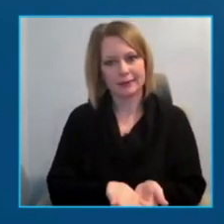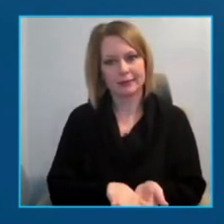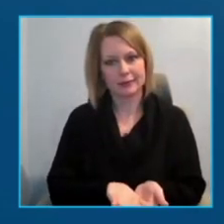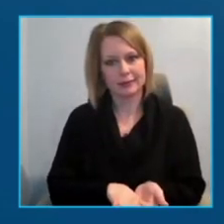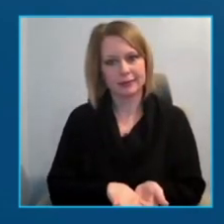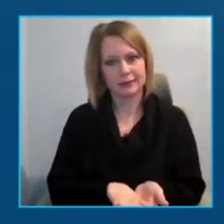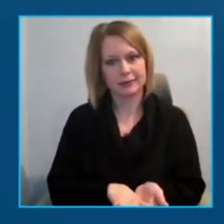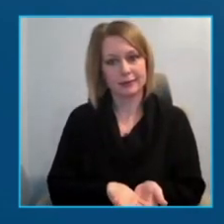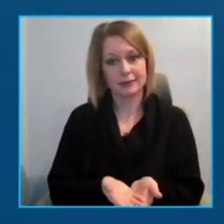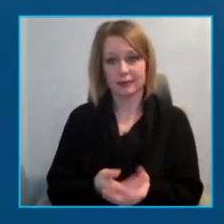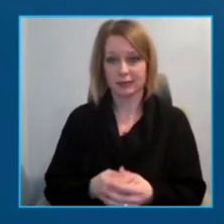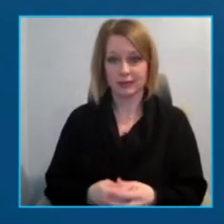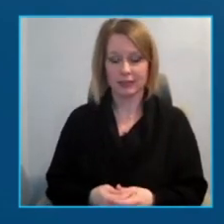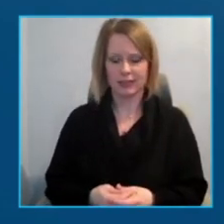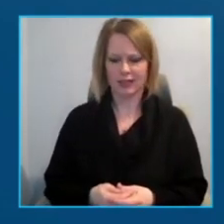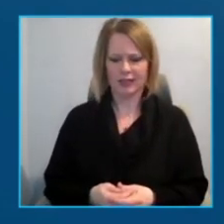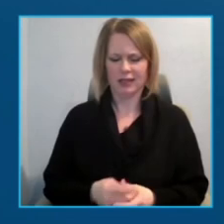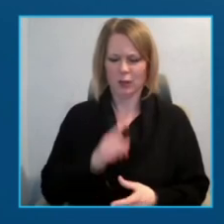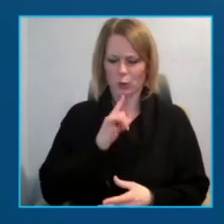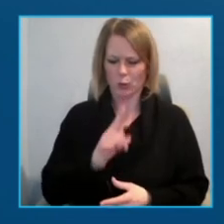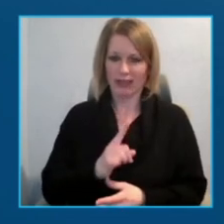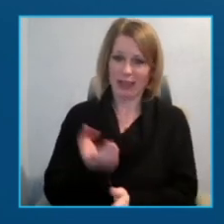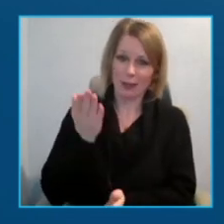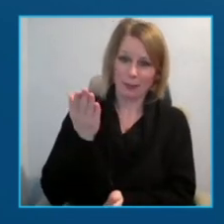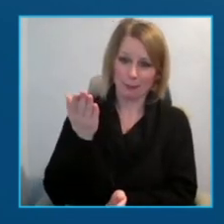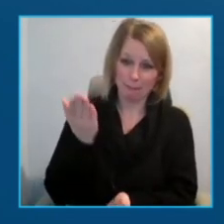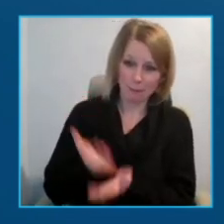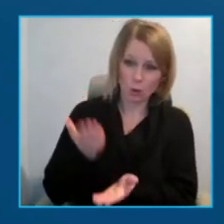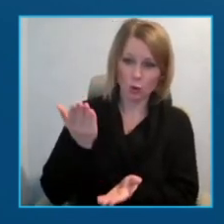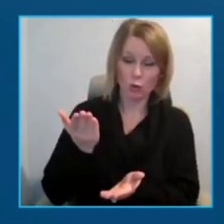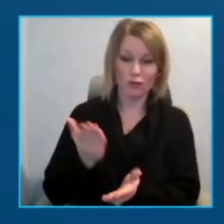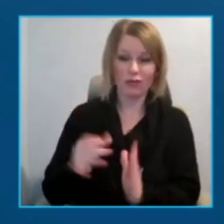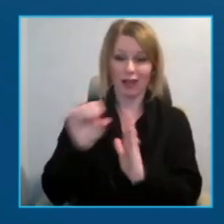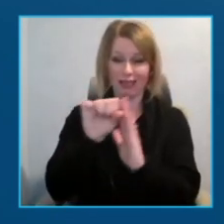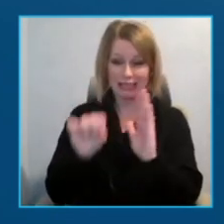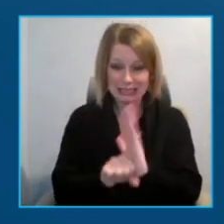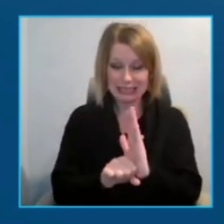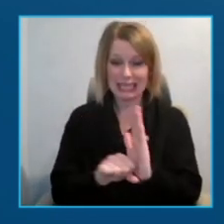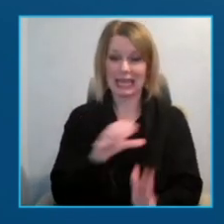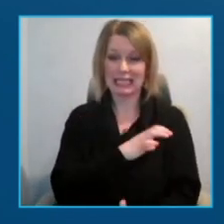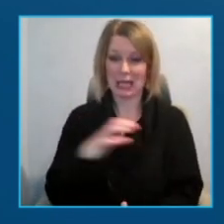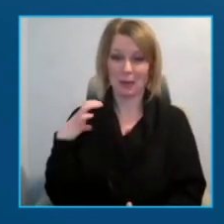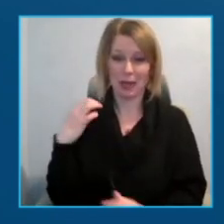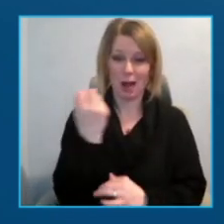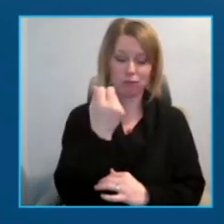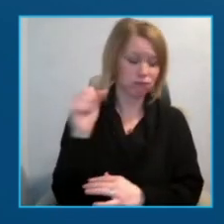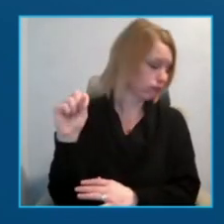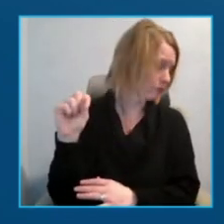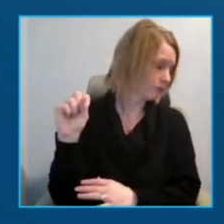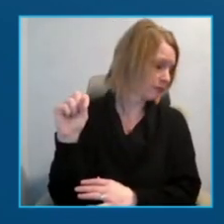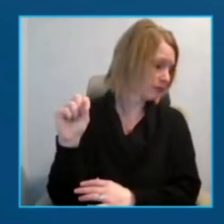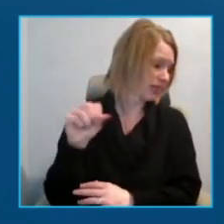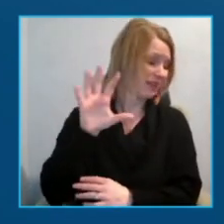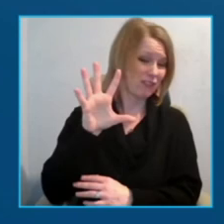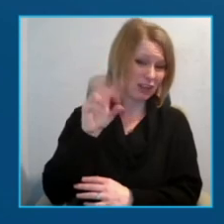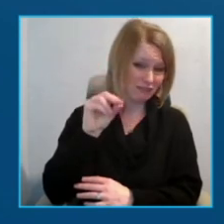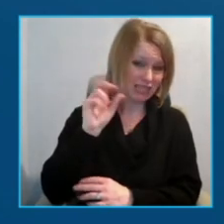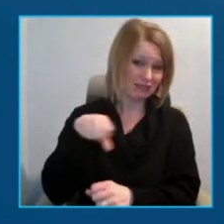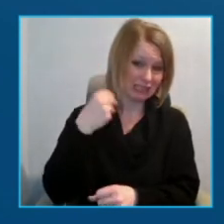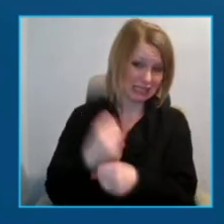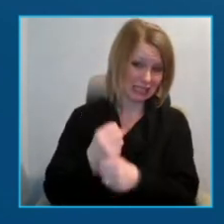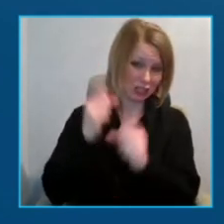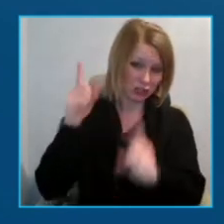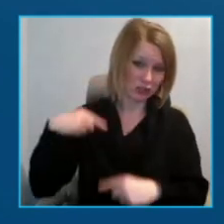indicate how resistant this state committee has been for nearly 50 years for inclusion. And